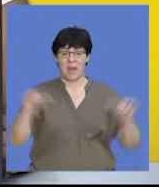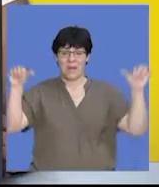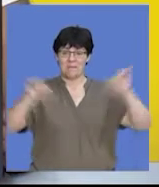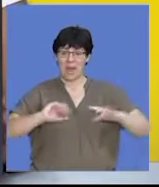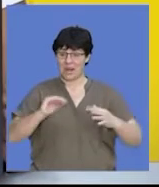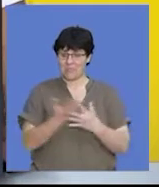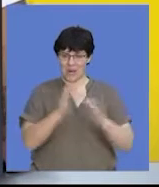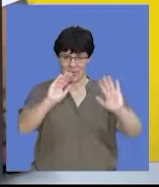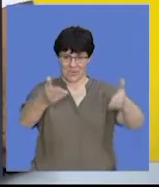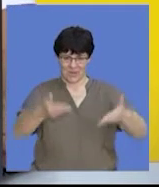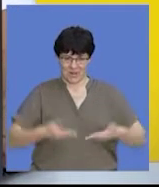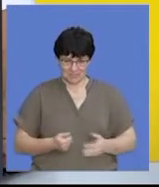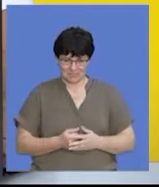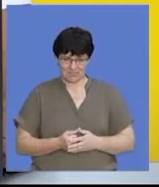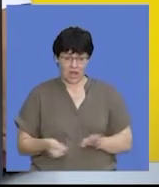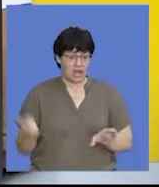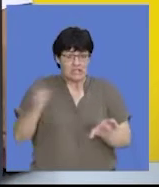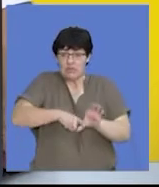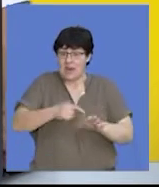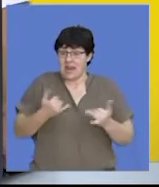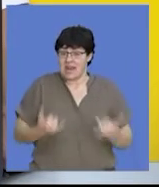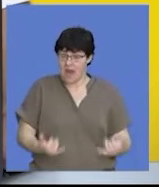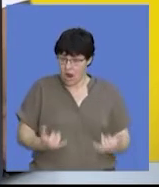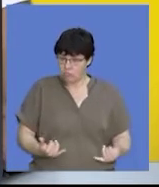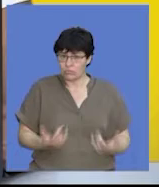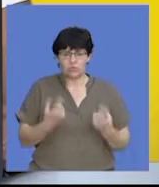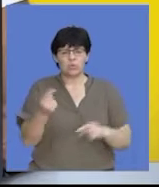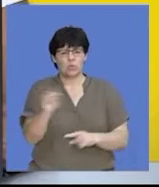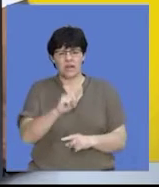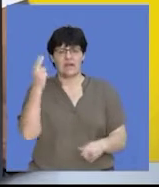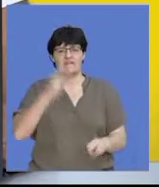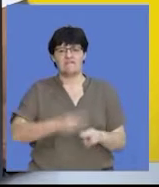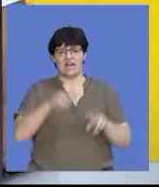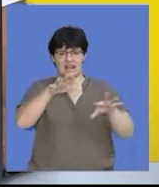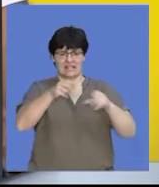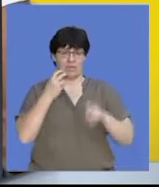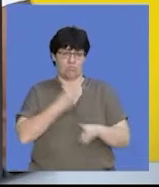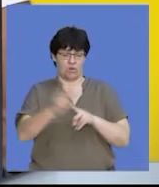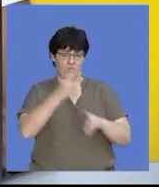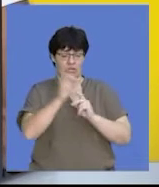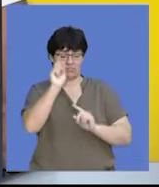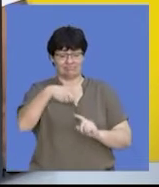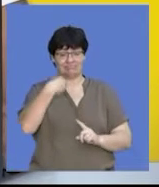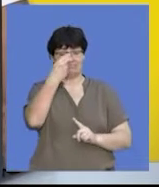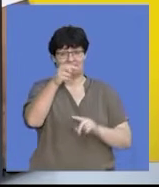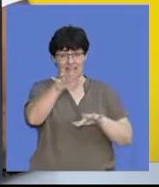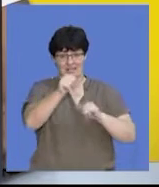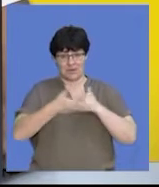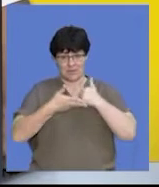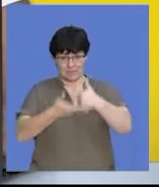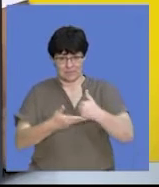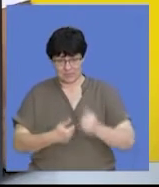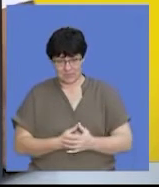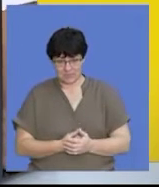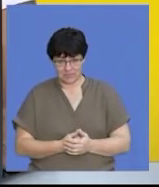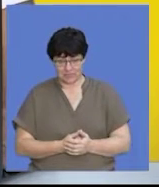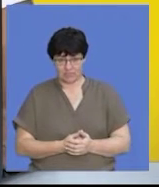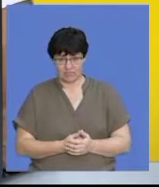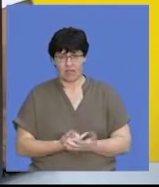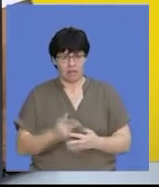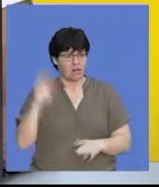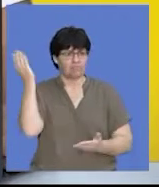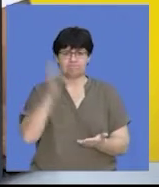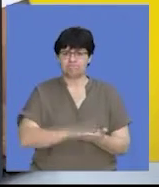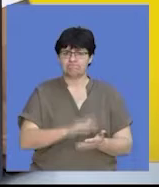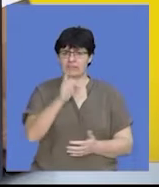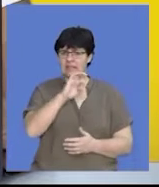Welcome back from the break, Matrix. If you've just joined us, we are doing your final exam prep to help you with the upcoming exam. If you're constantly